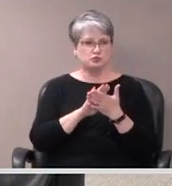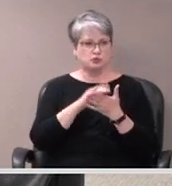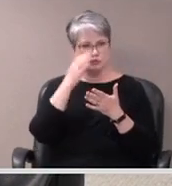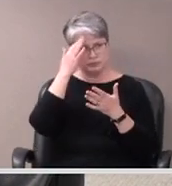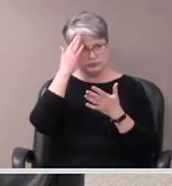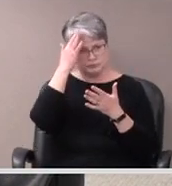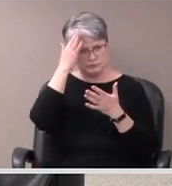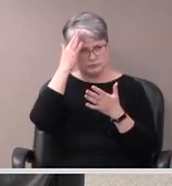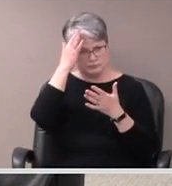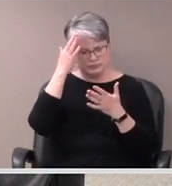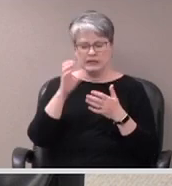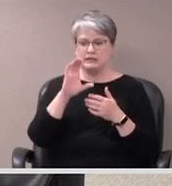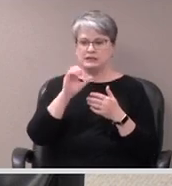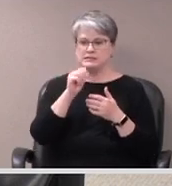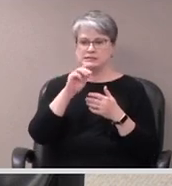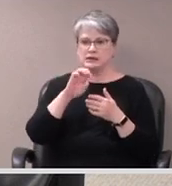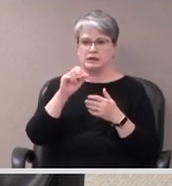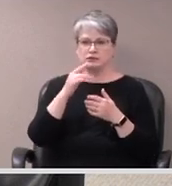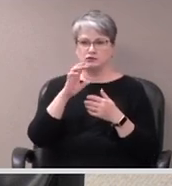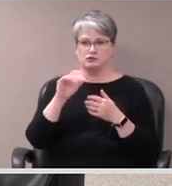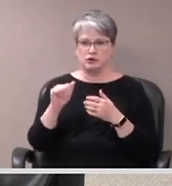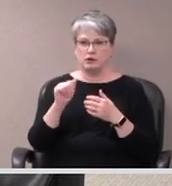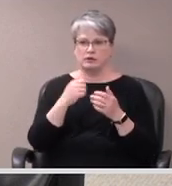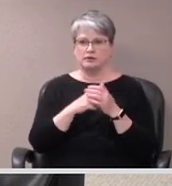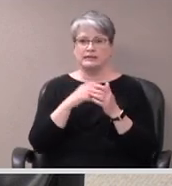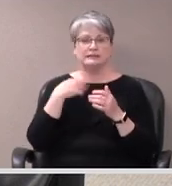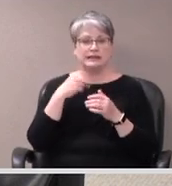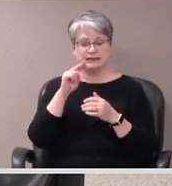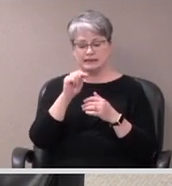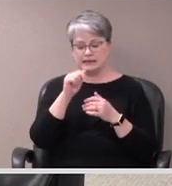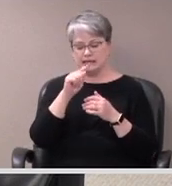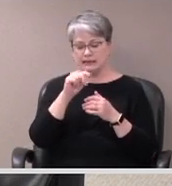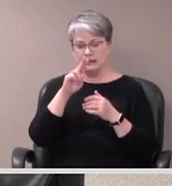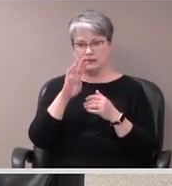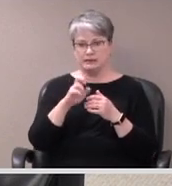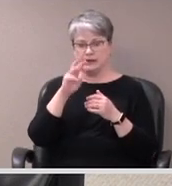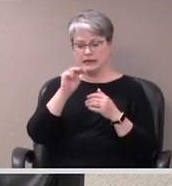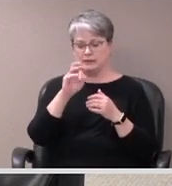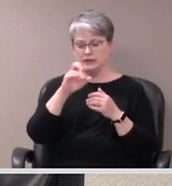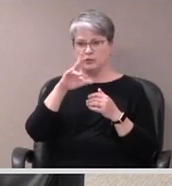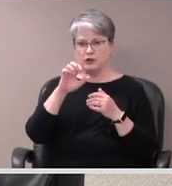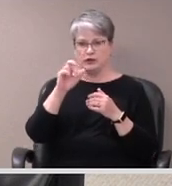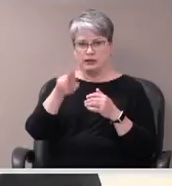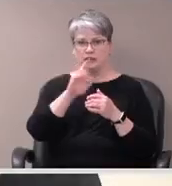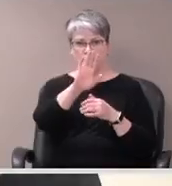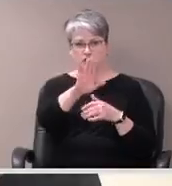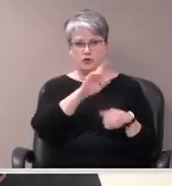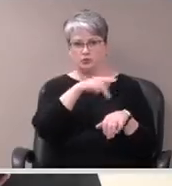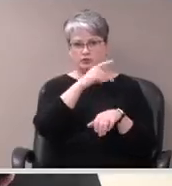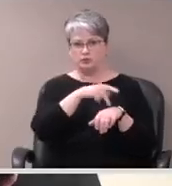Joining her in the recognition is Assistant Superintendent Nate Meyer and her principal, Nicole Adele.